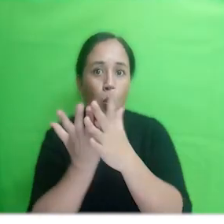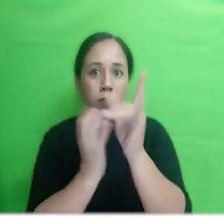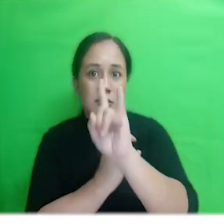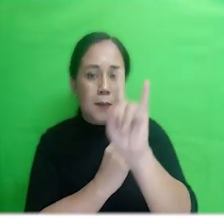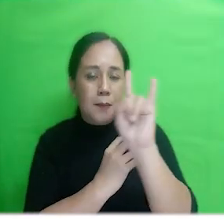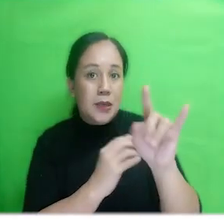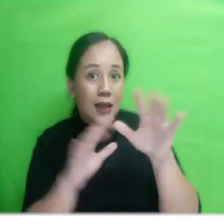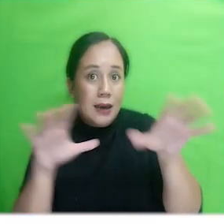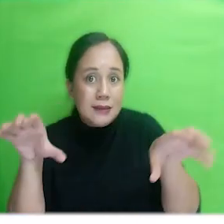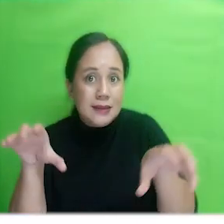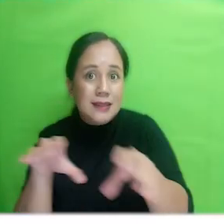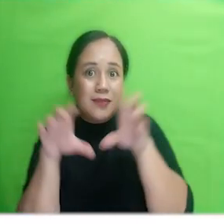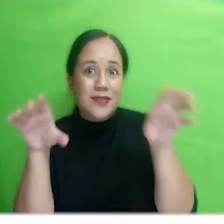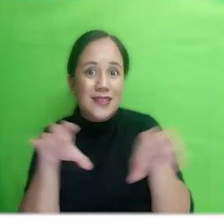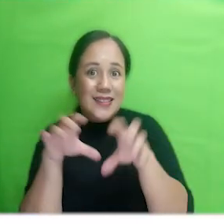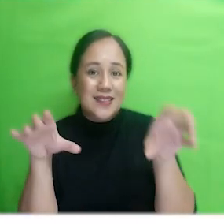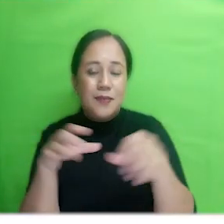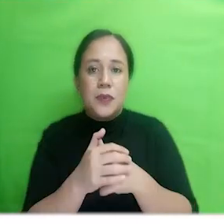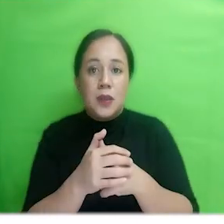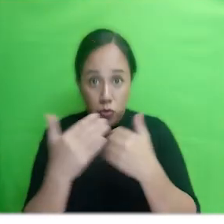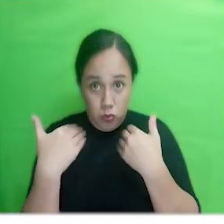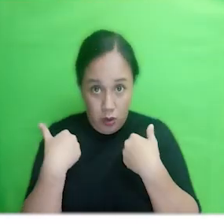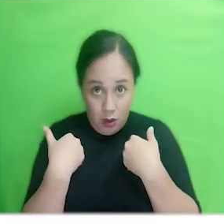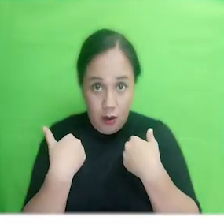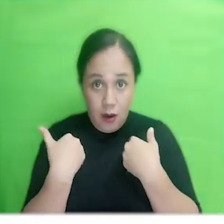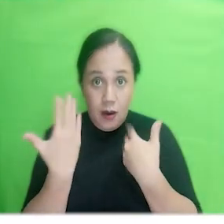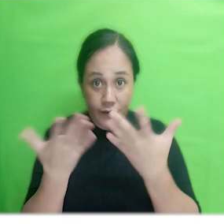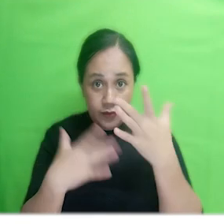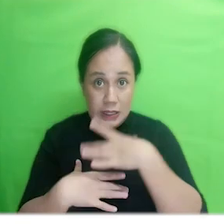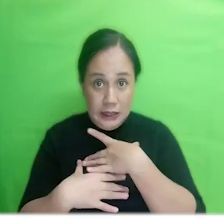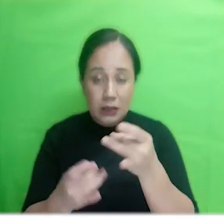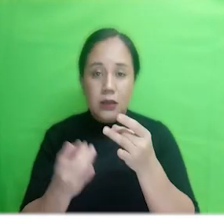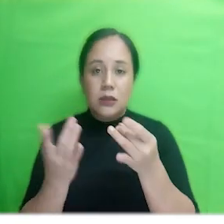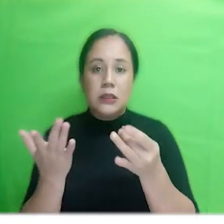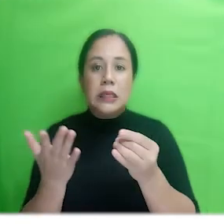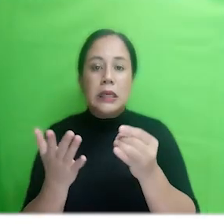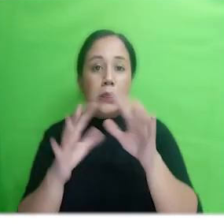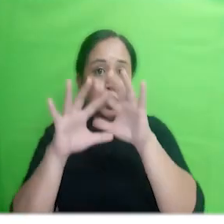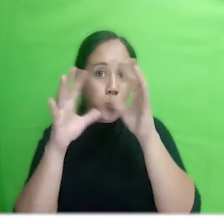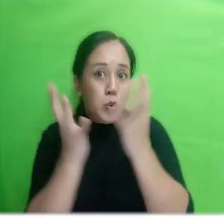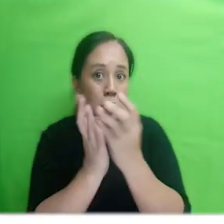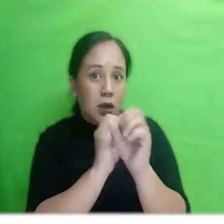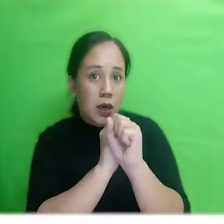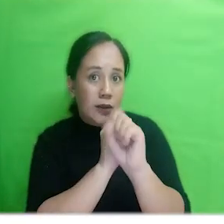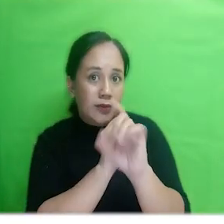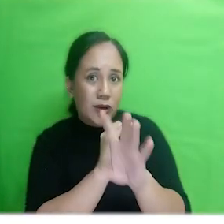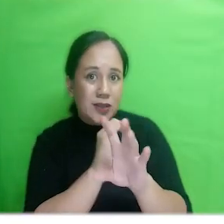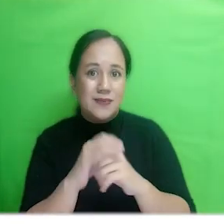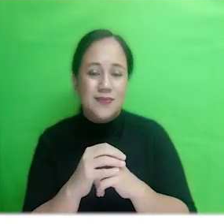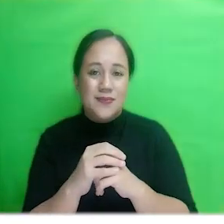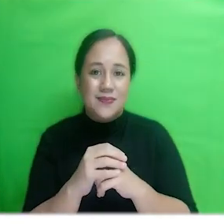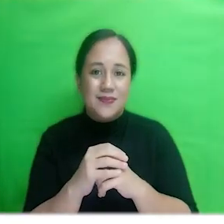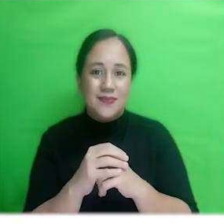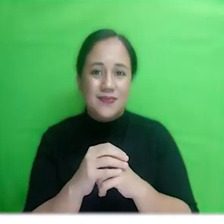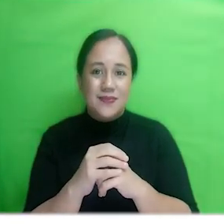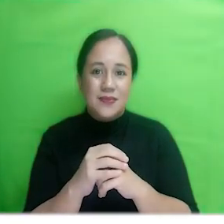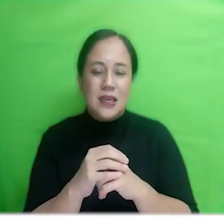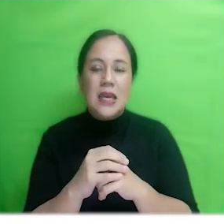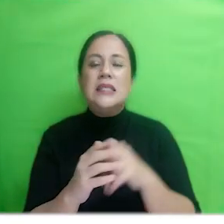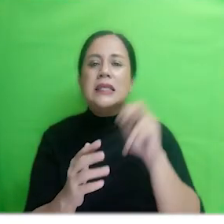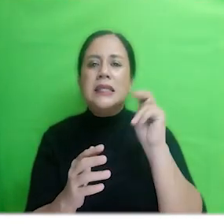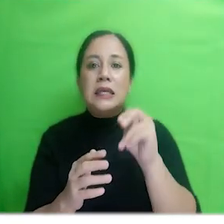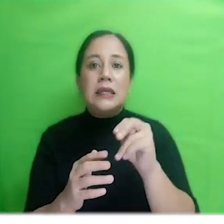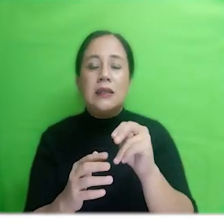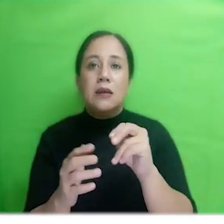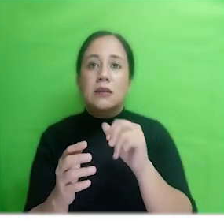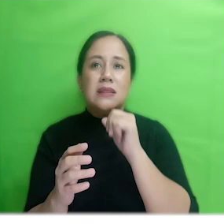campaign activities, do you have some interest in global advocacy? They need